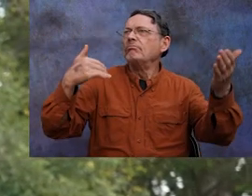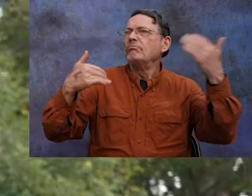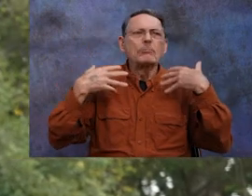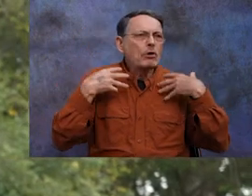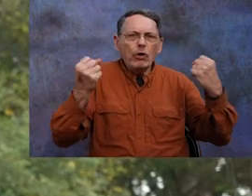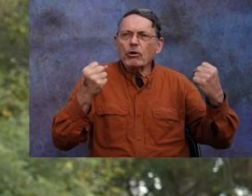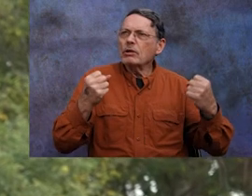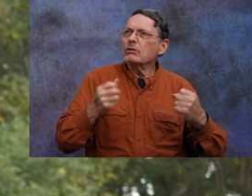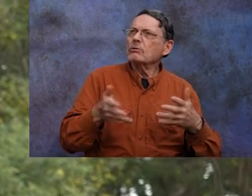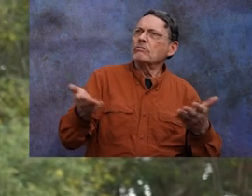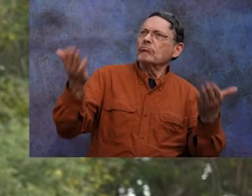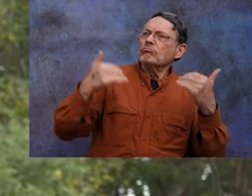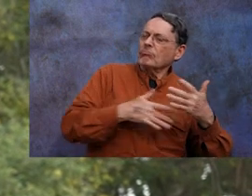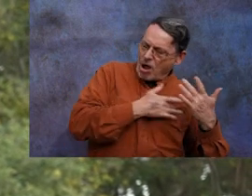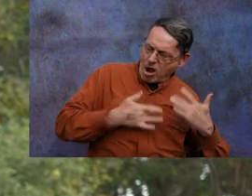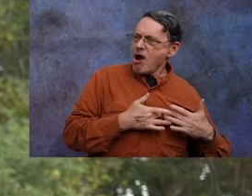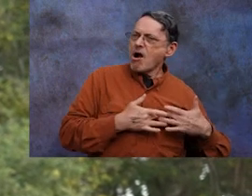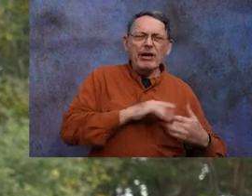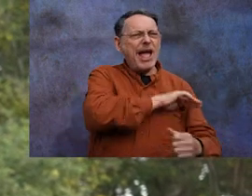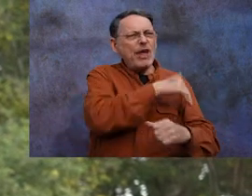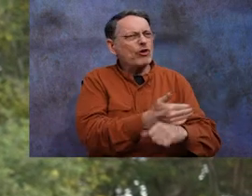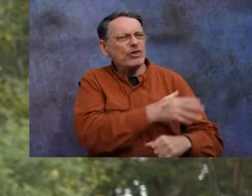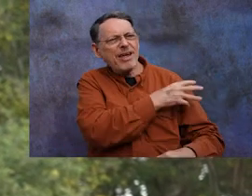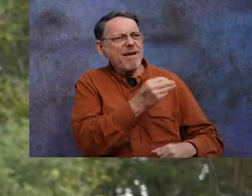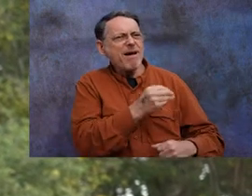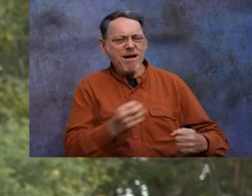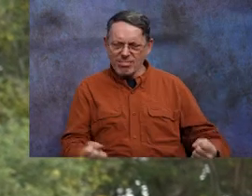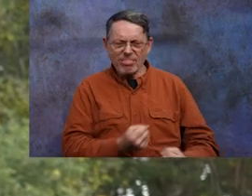heart, energy, and love.